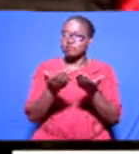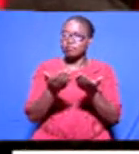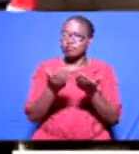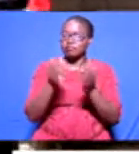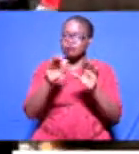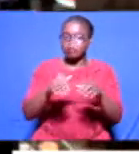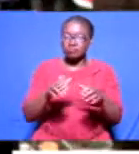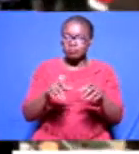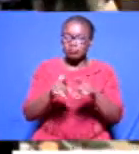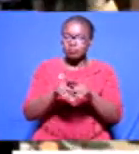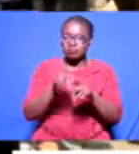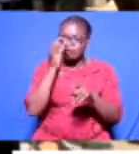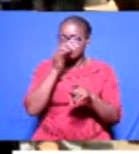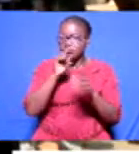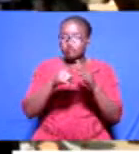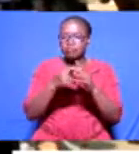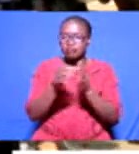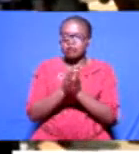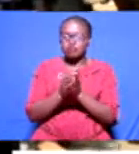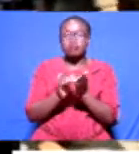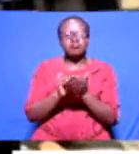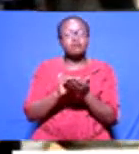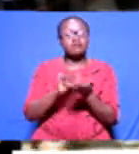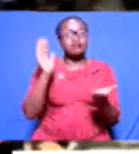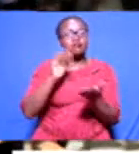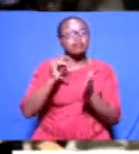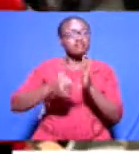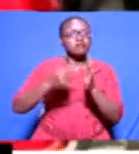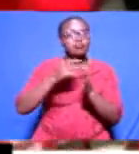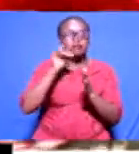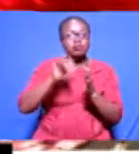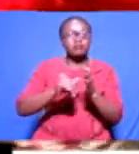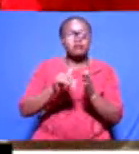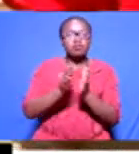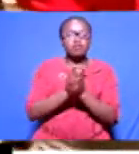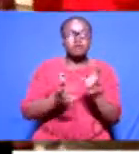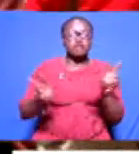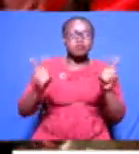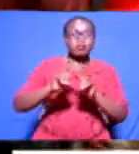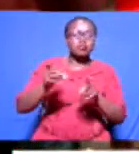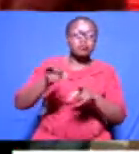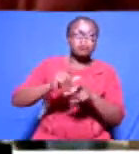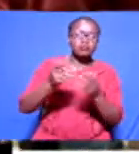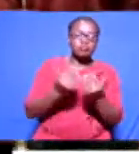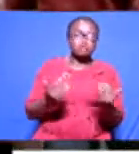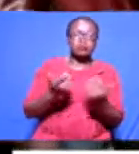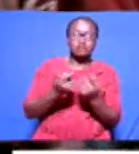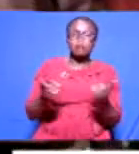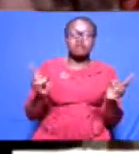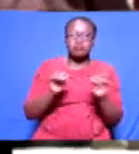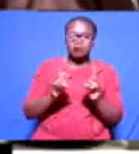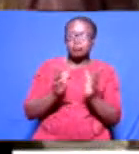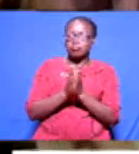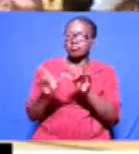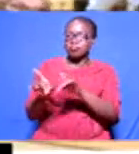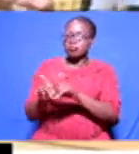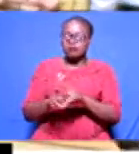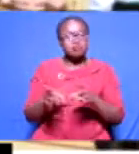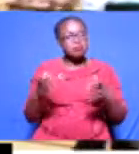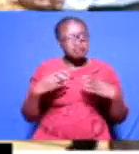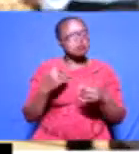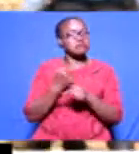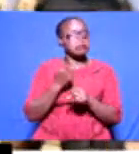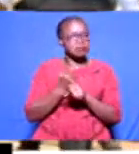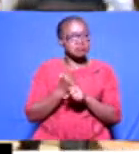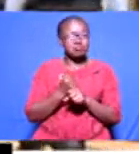started, make sure that we have more industries so that we can do value addition for our products, and make sure that our people work. When